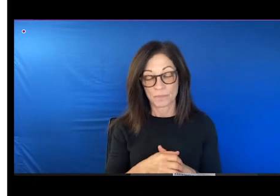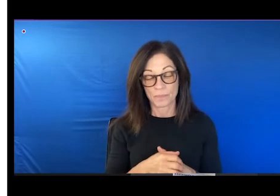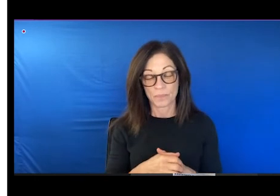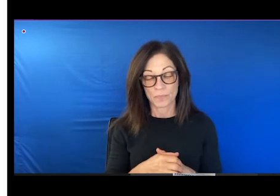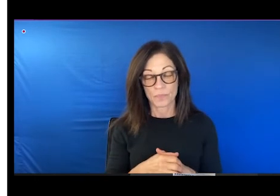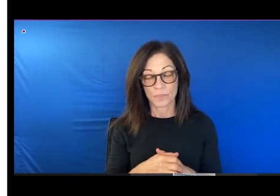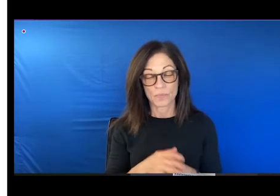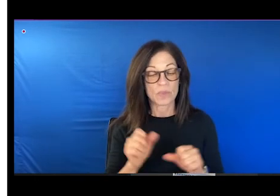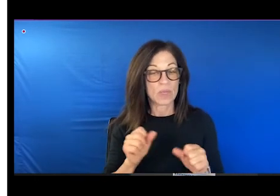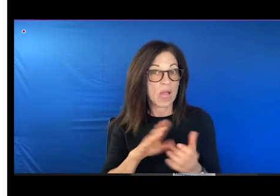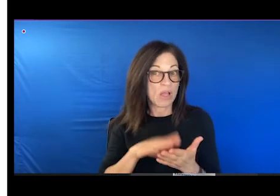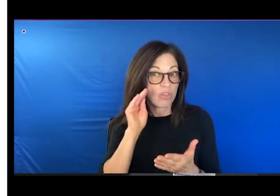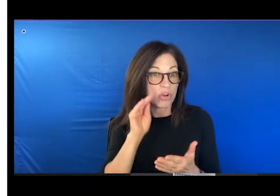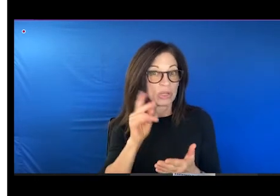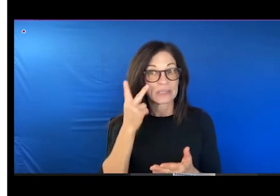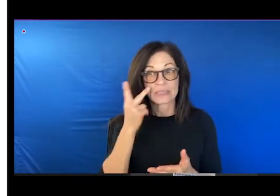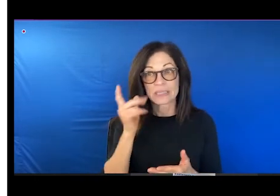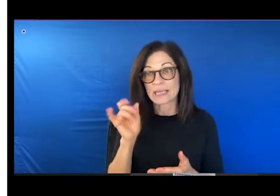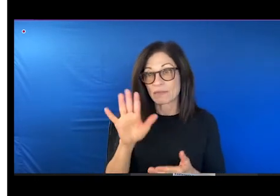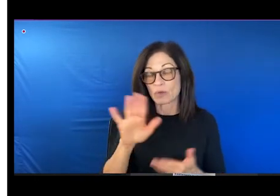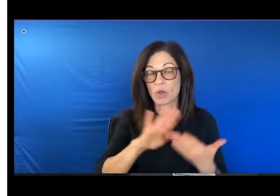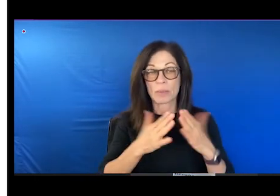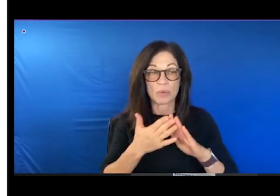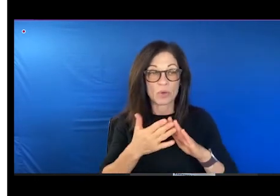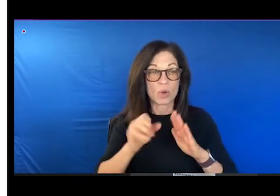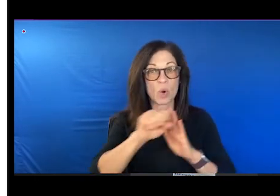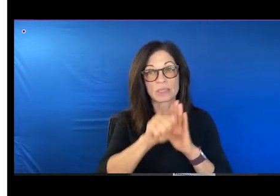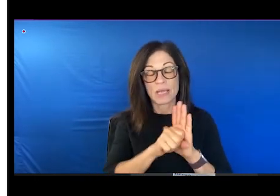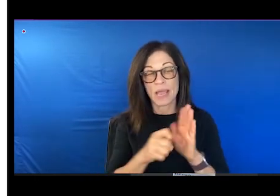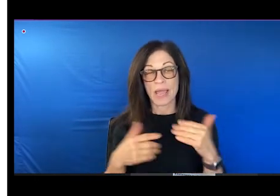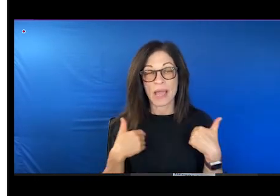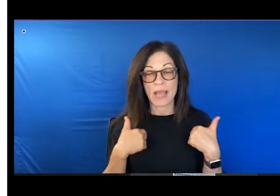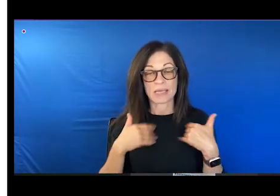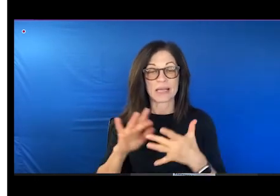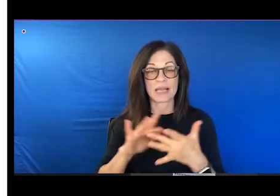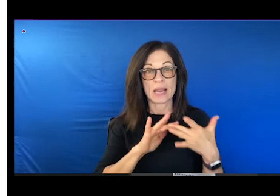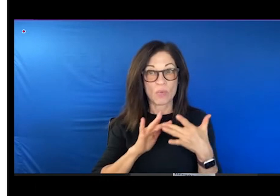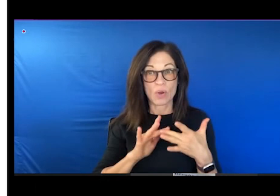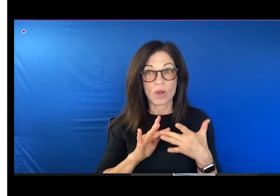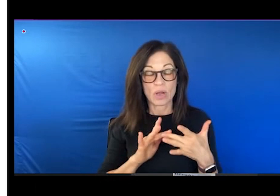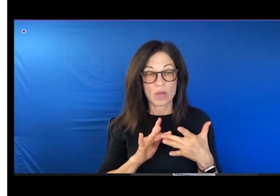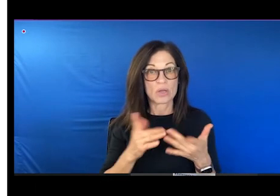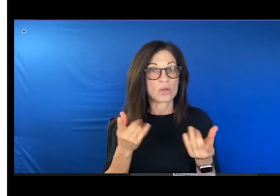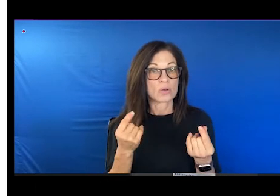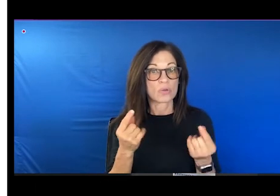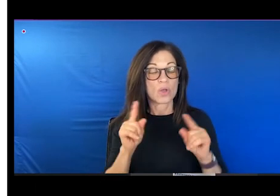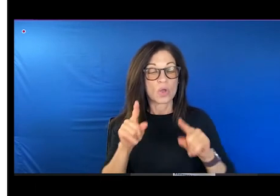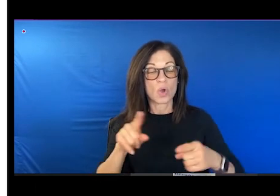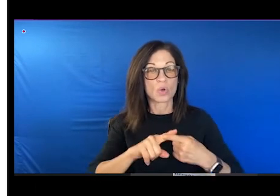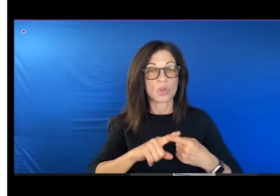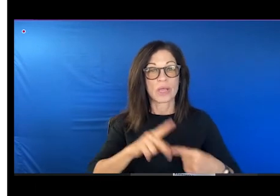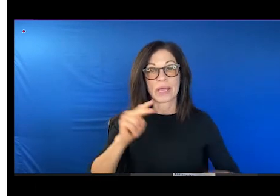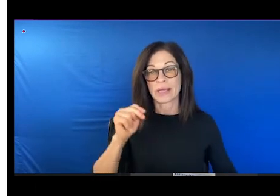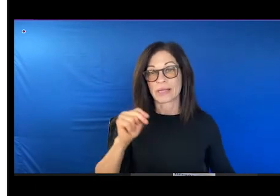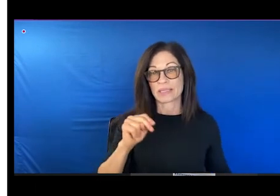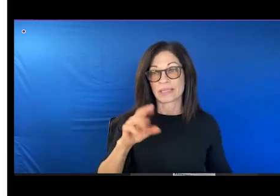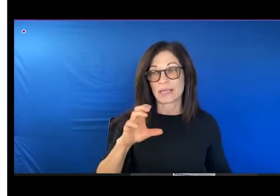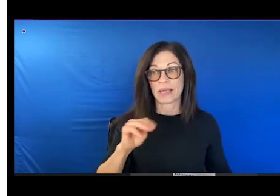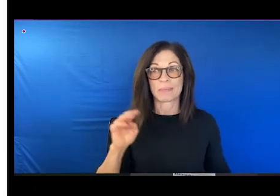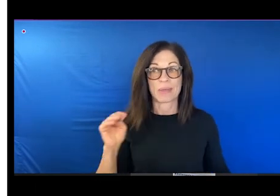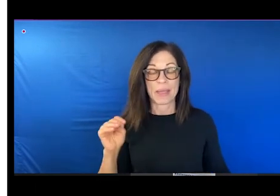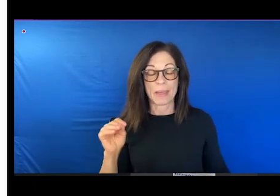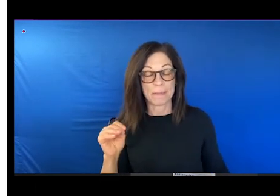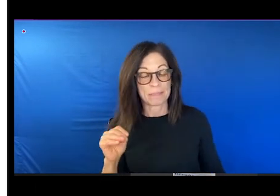network. You could learn whether your community, your state has a network by going to